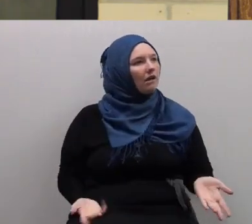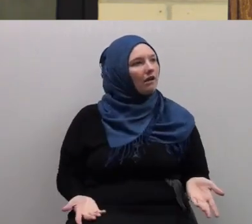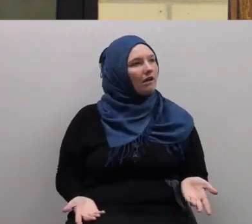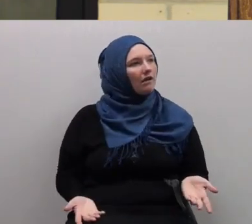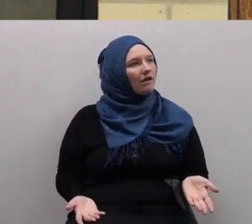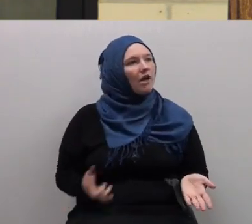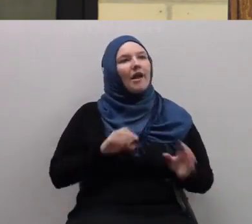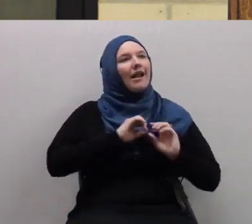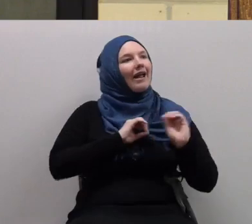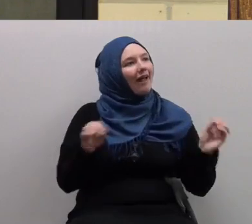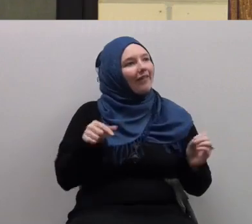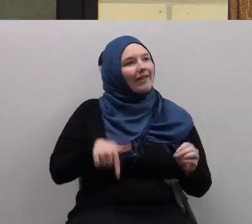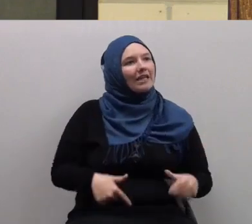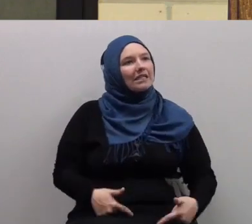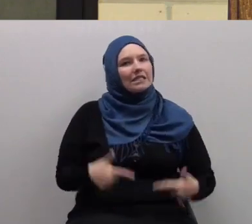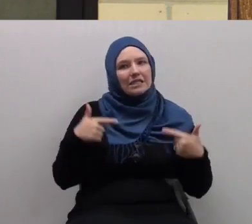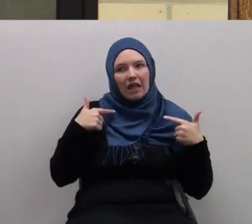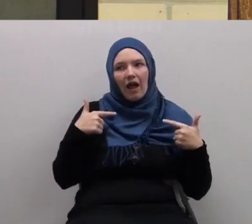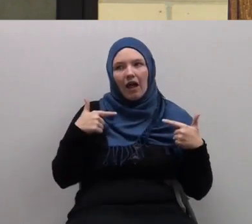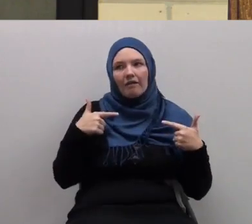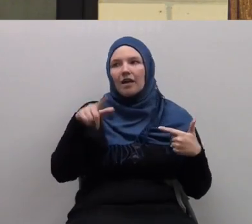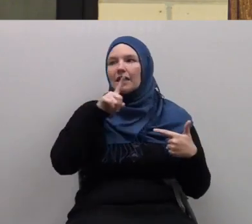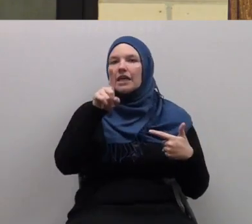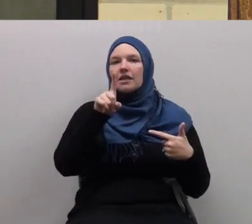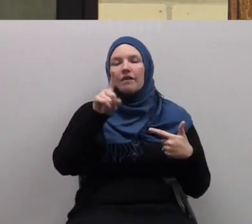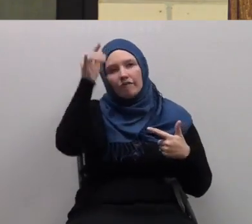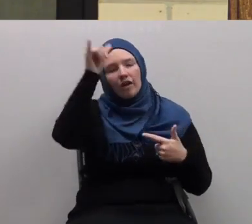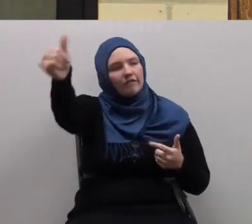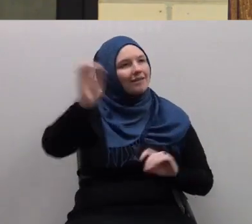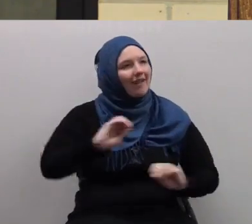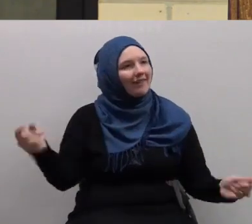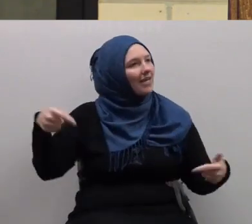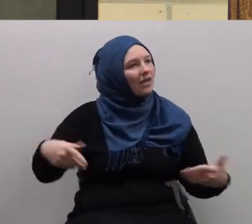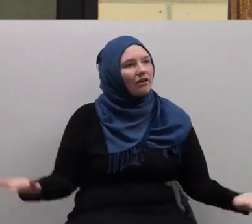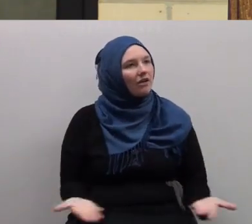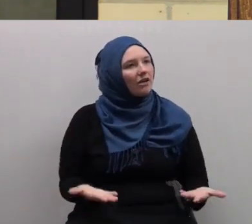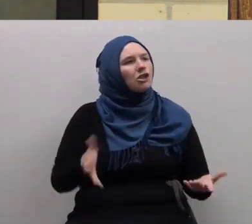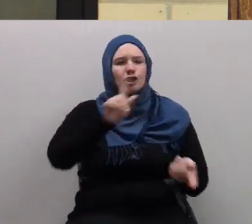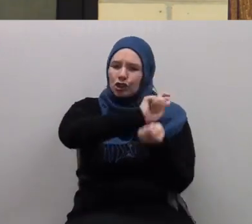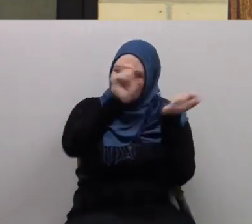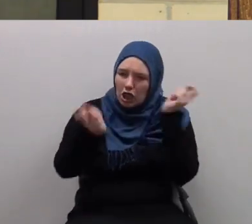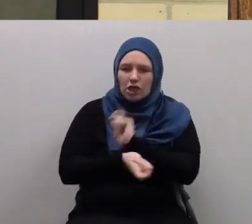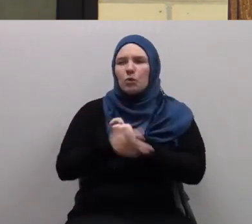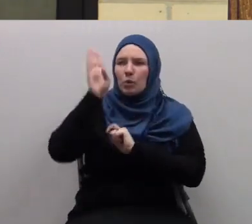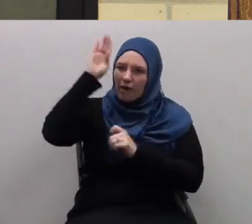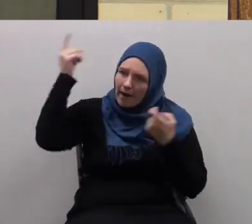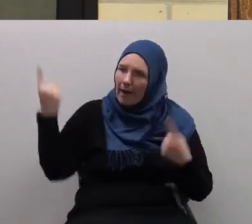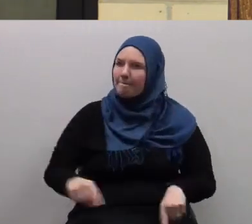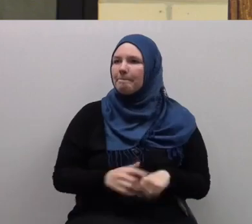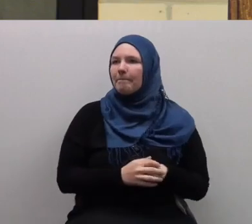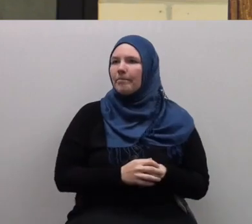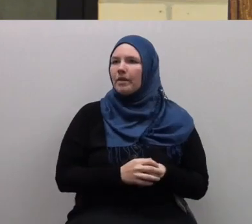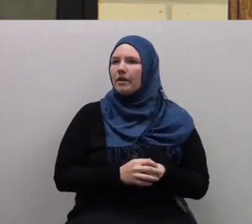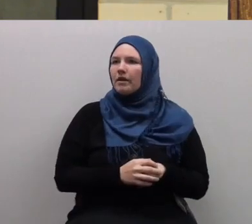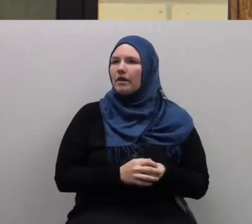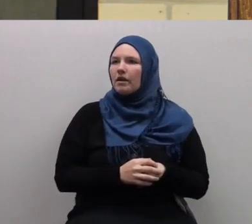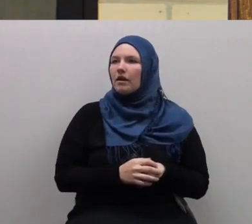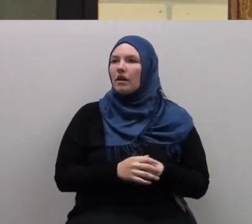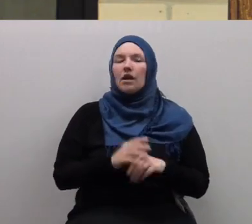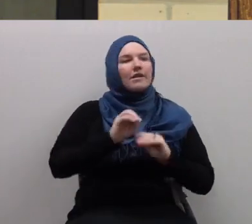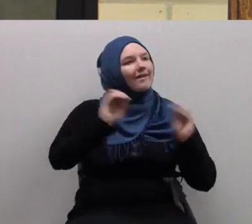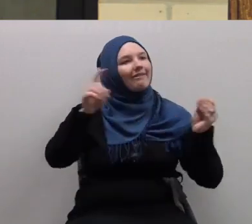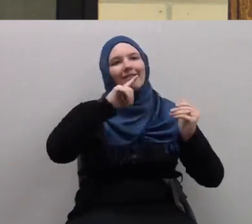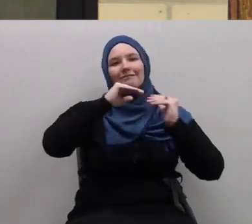Nothing in this life is stable but change. Change will continue to happen. Nothing is